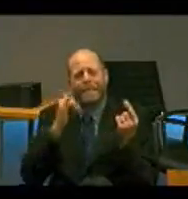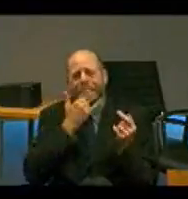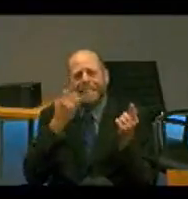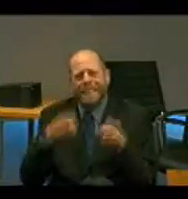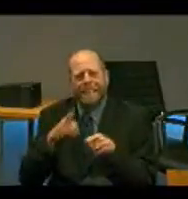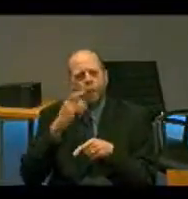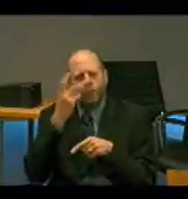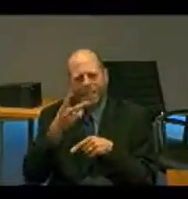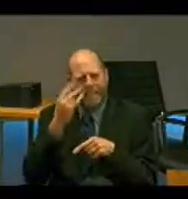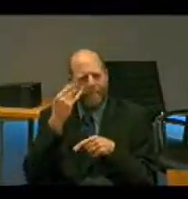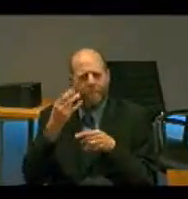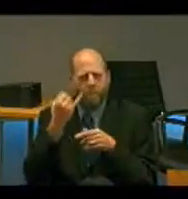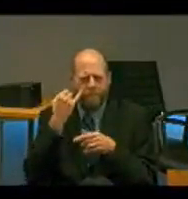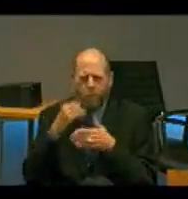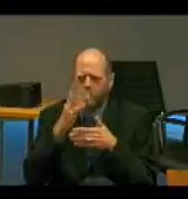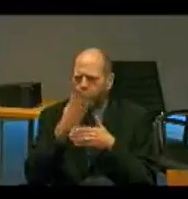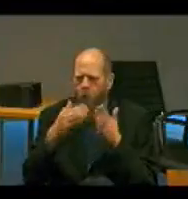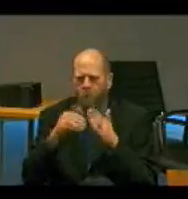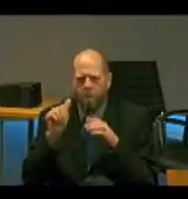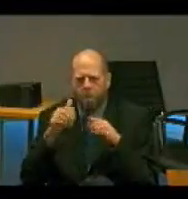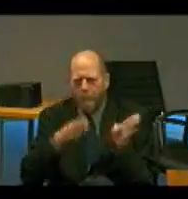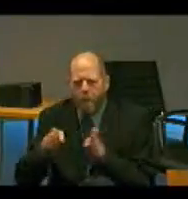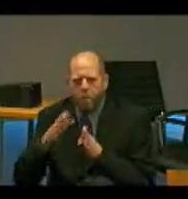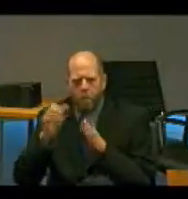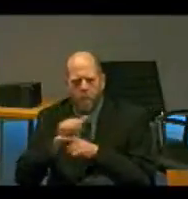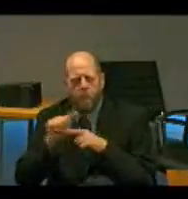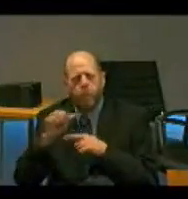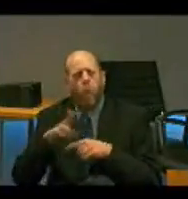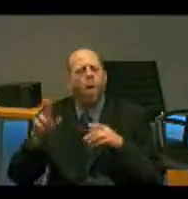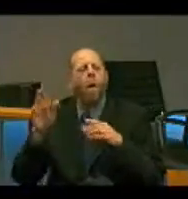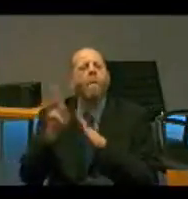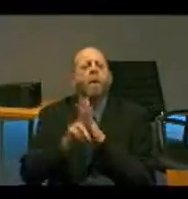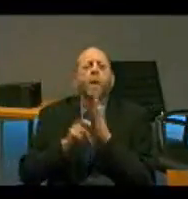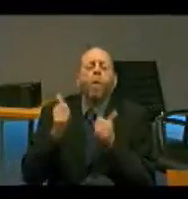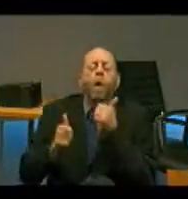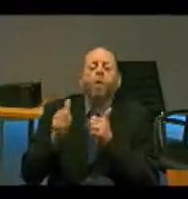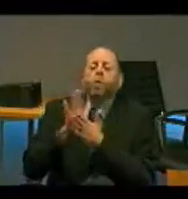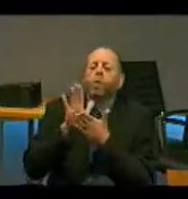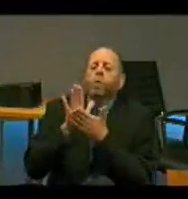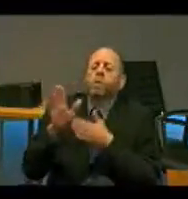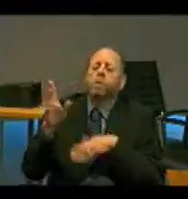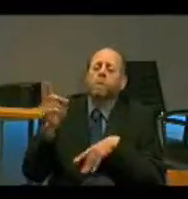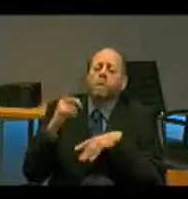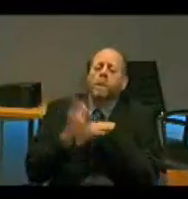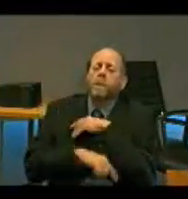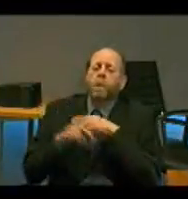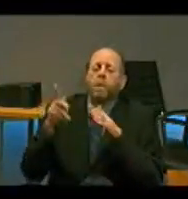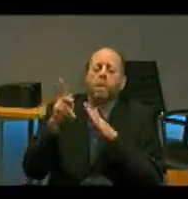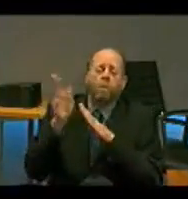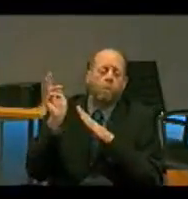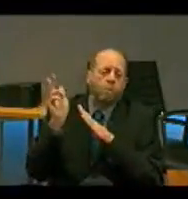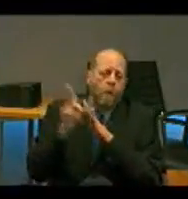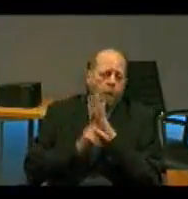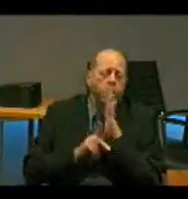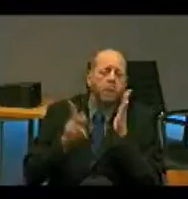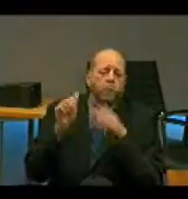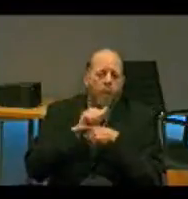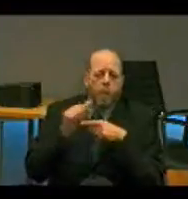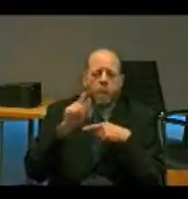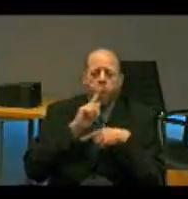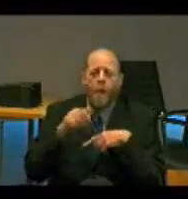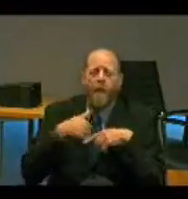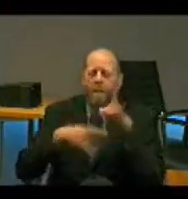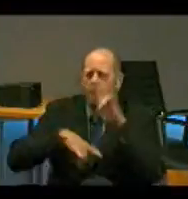if the incident was a part of a pattern or practice or a policy, or whether school discipline policies and practices were having a